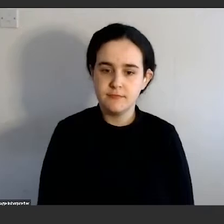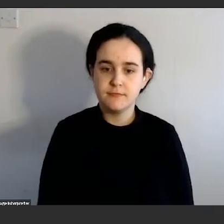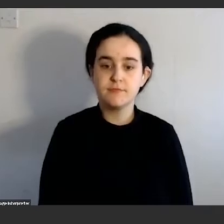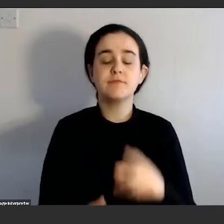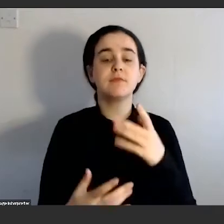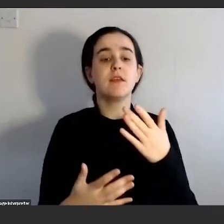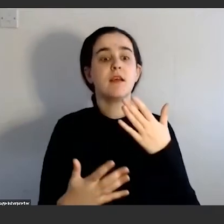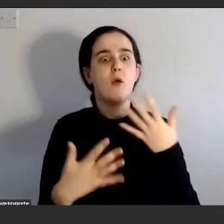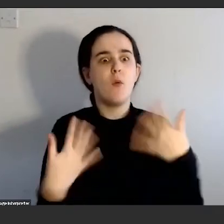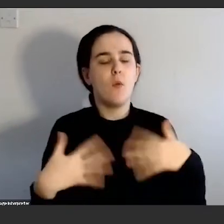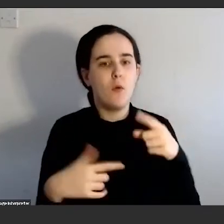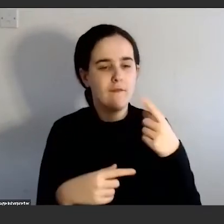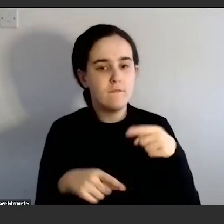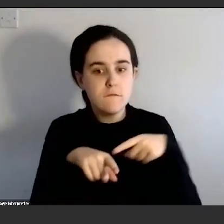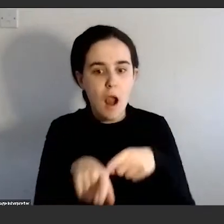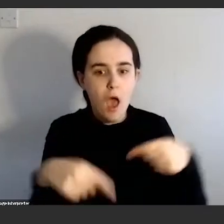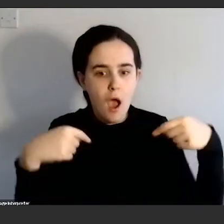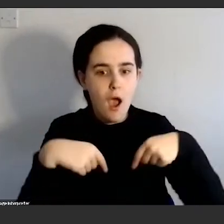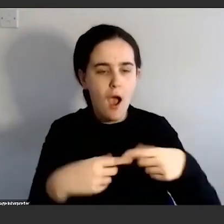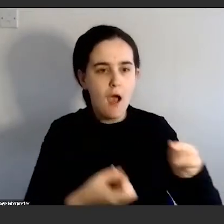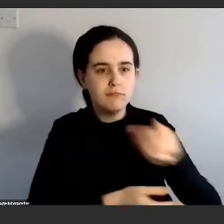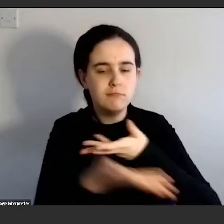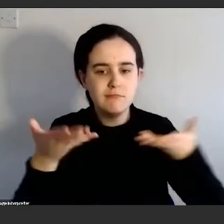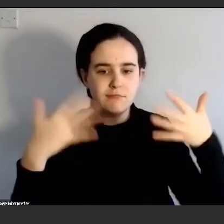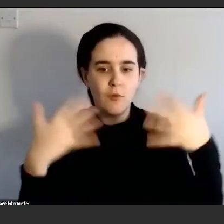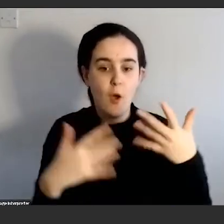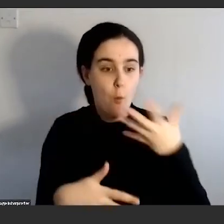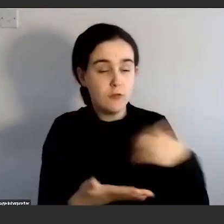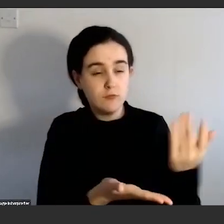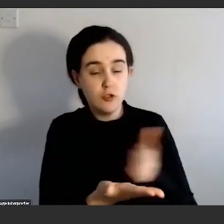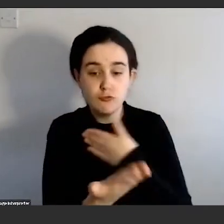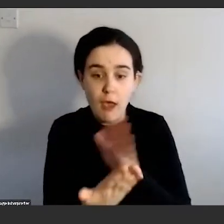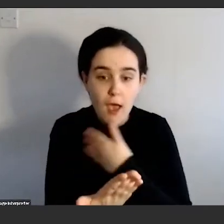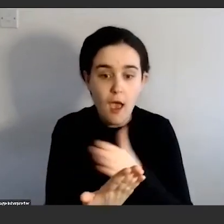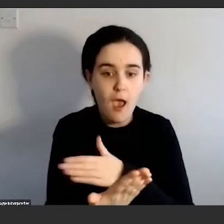media, let me give you a few hashtags to use. Hashtag